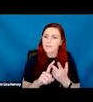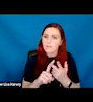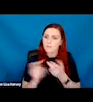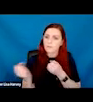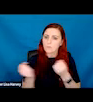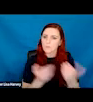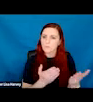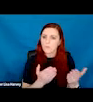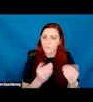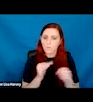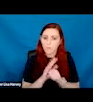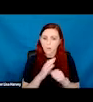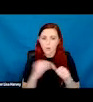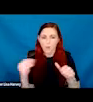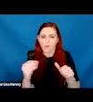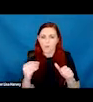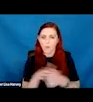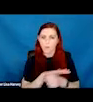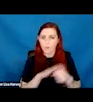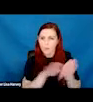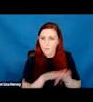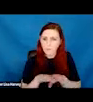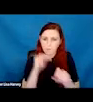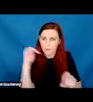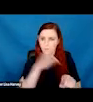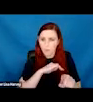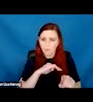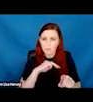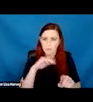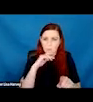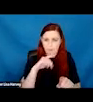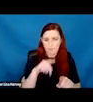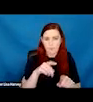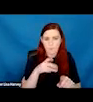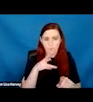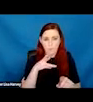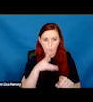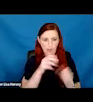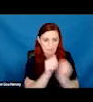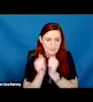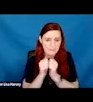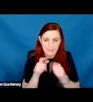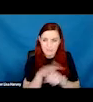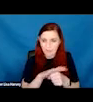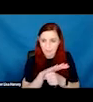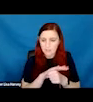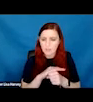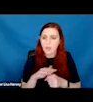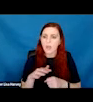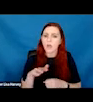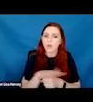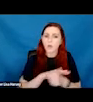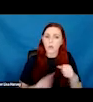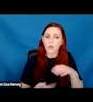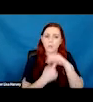for local democracy, with 40 councillors distributed across 6 electoral areas. Local authorities have to comply